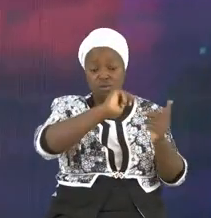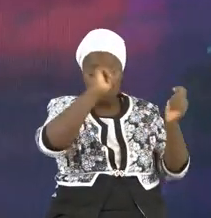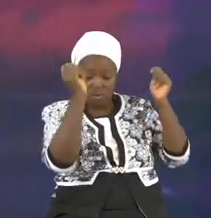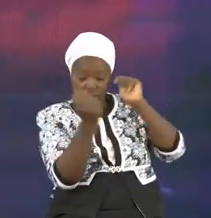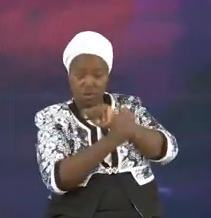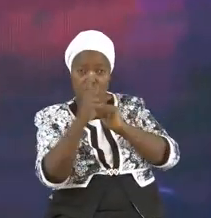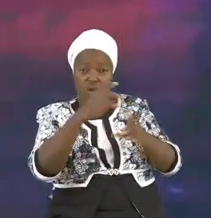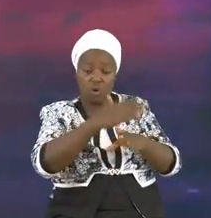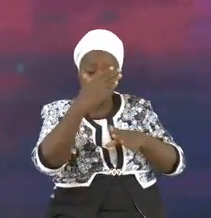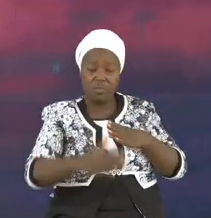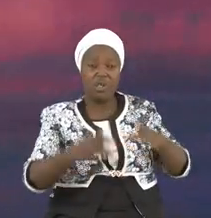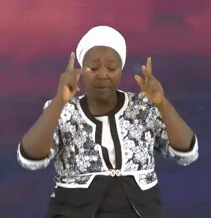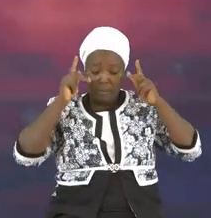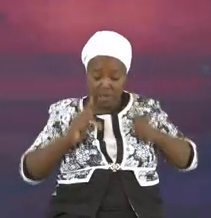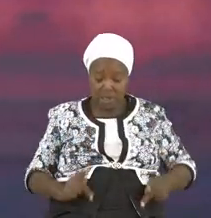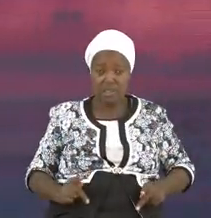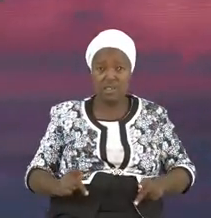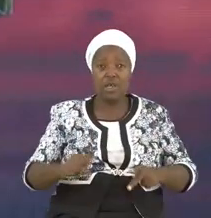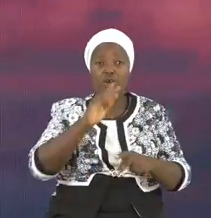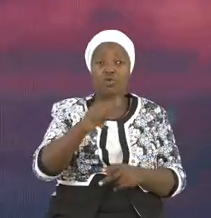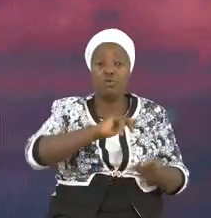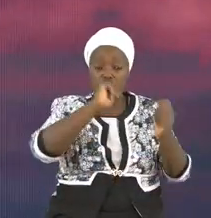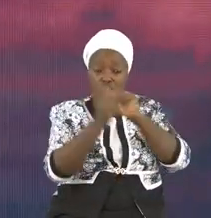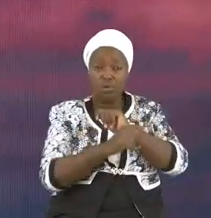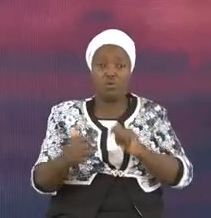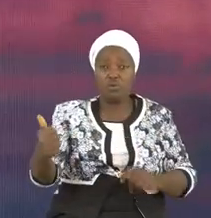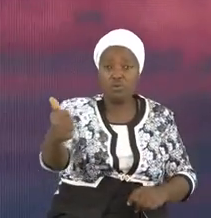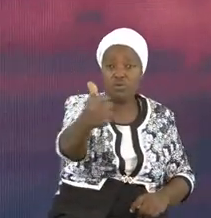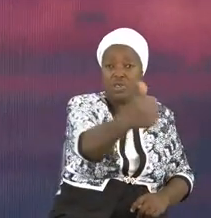personality, you turn yourself